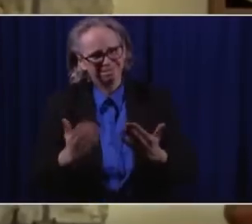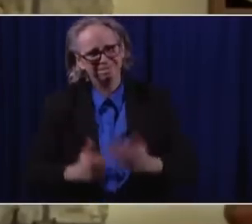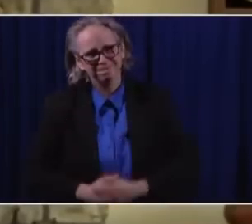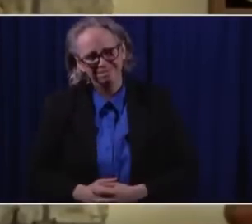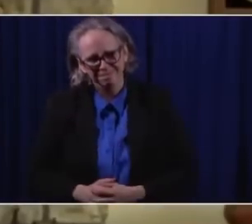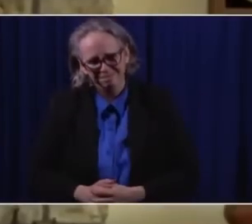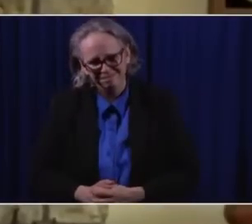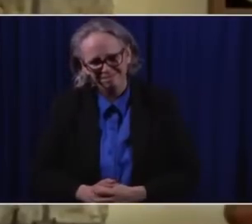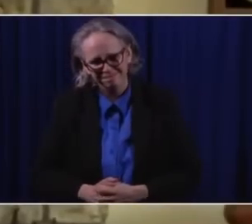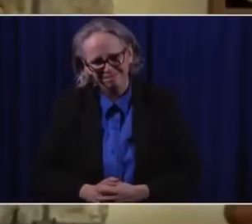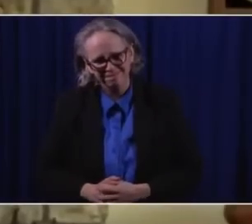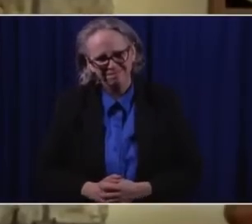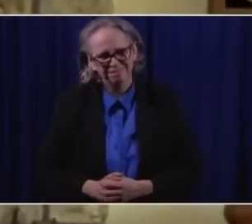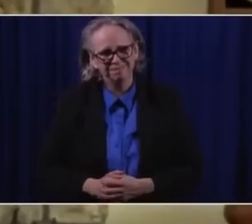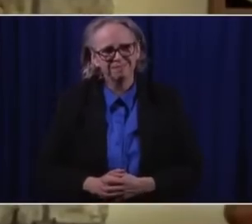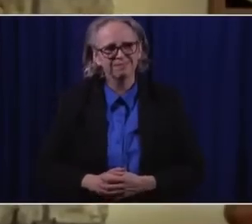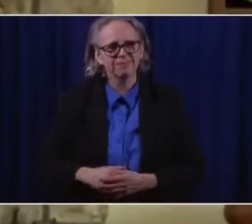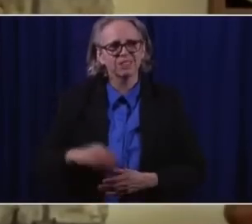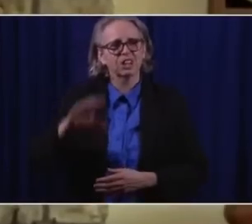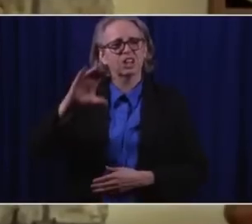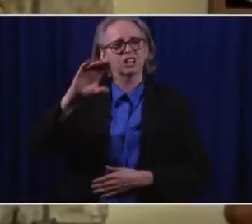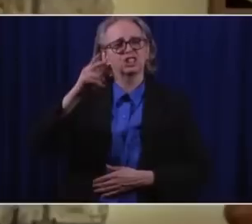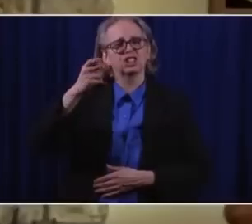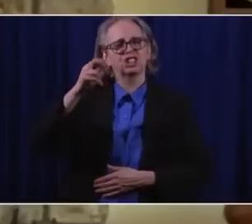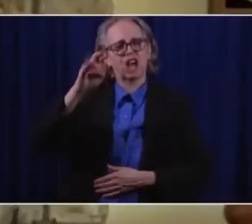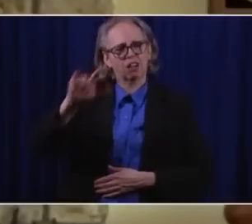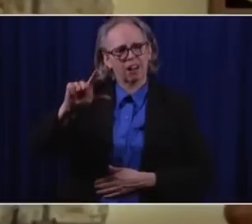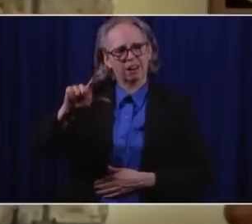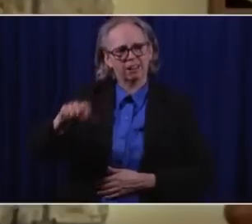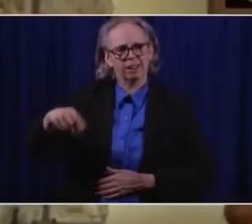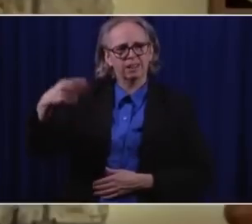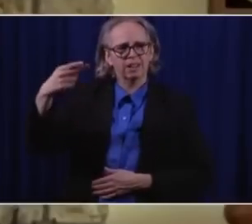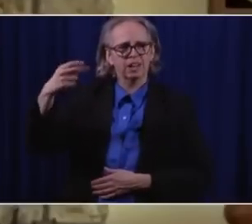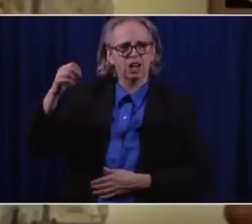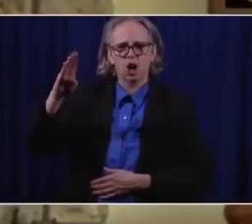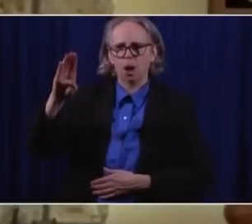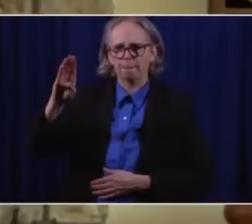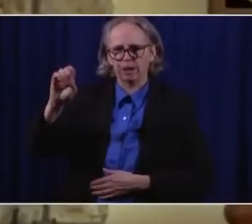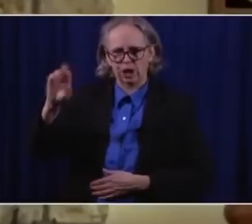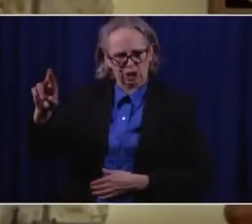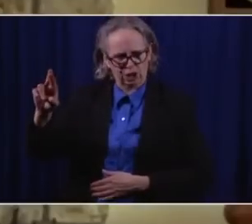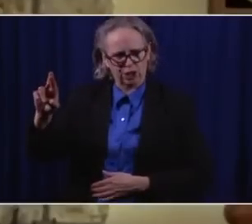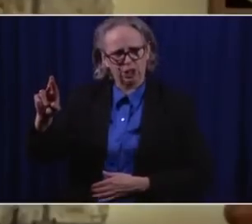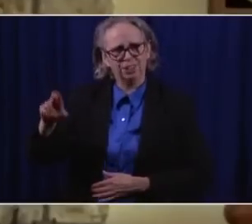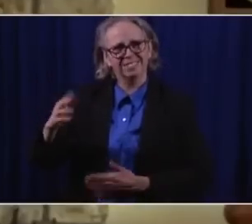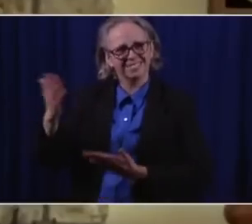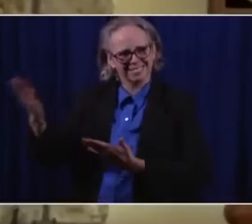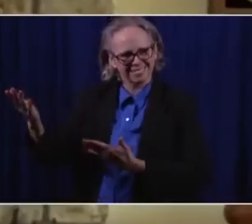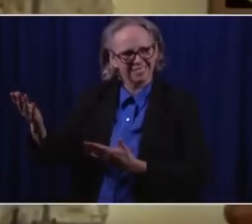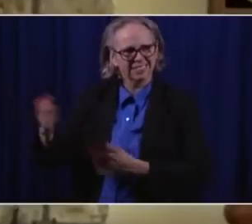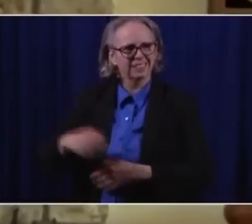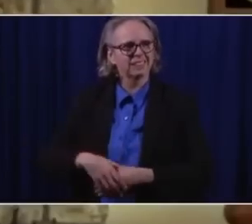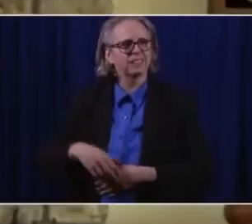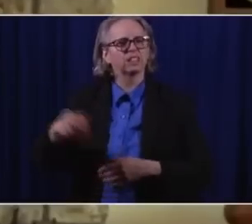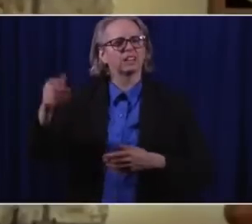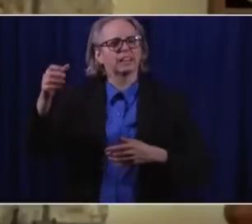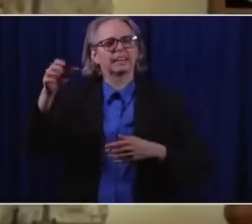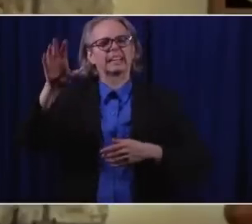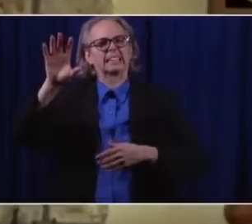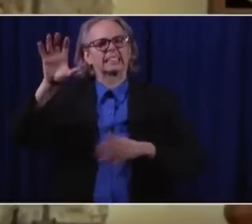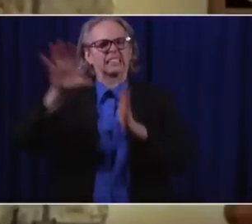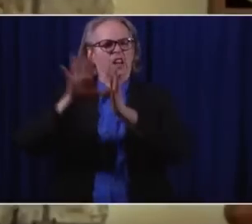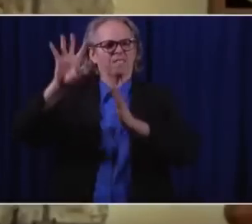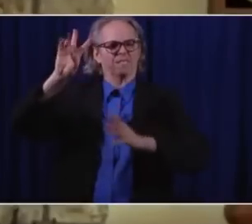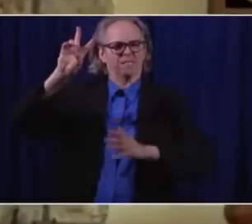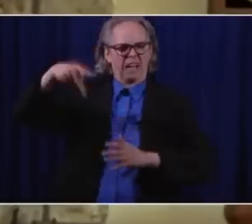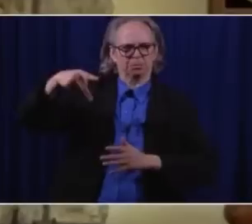Cheryl Herbert is a Senior Vice President at Ohio Health. She's been a registered nurse for more than 40 years. She oversaw